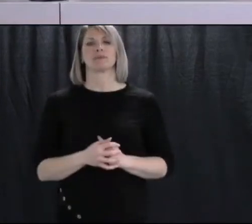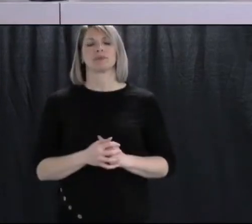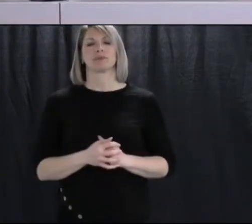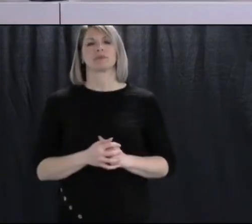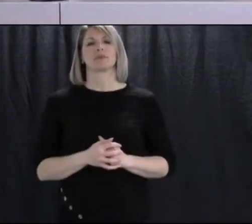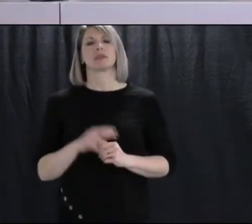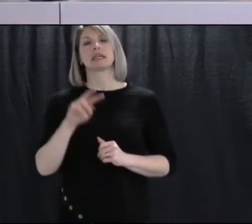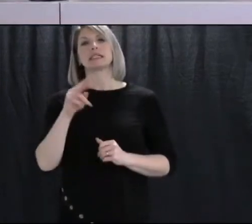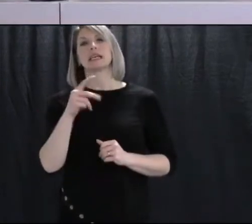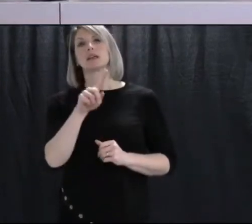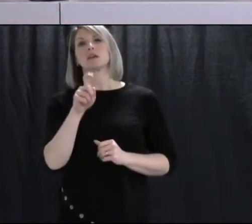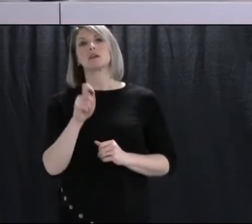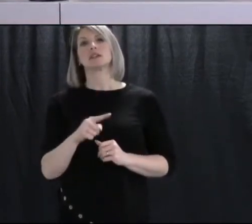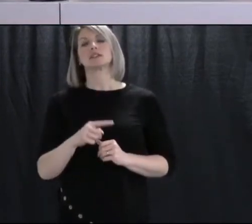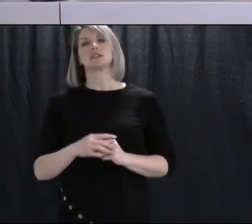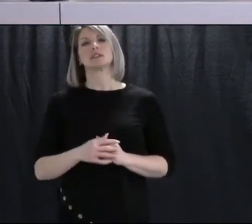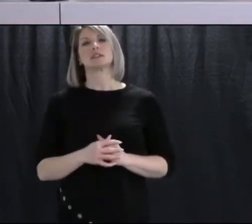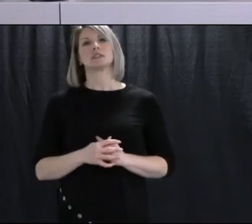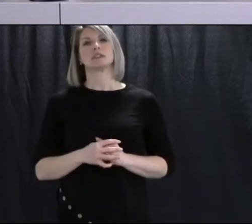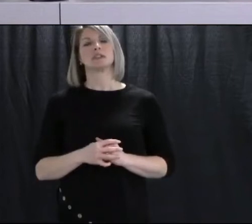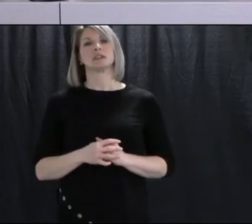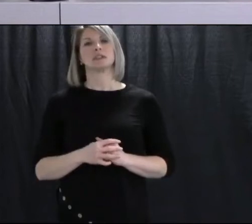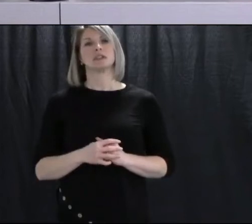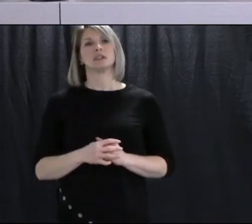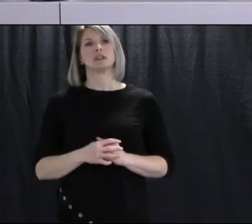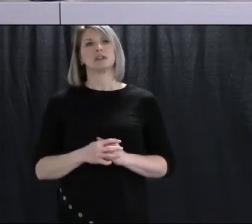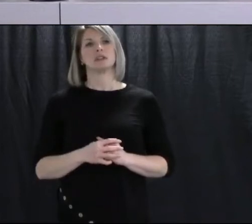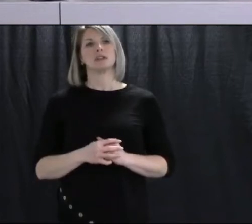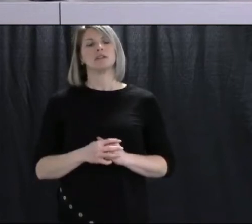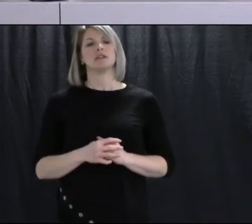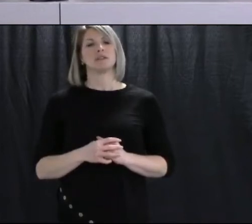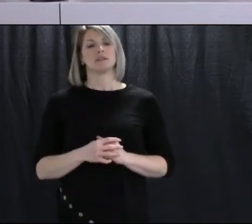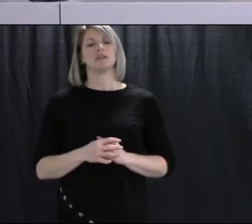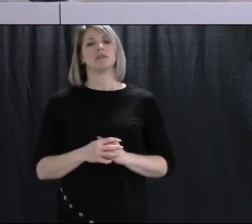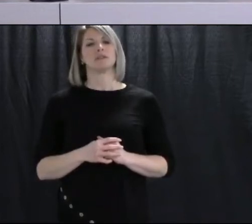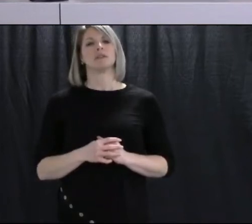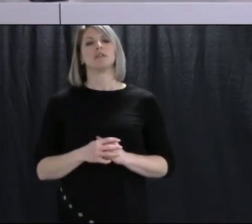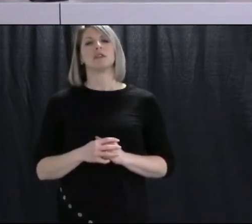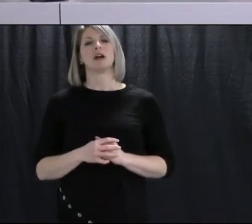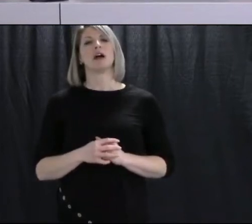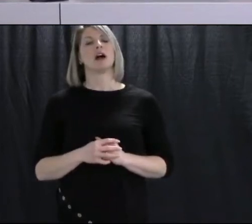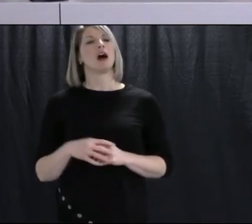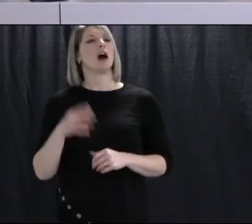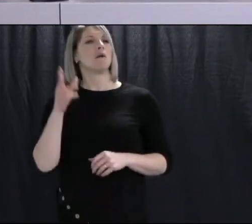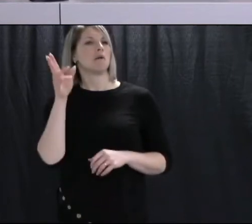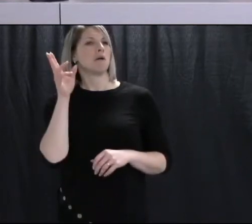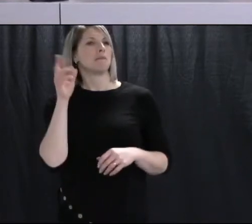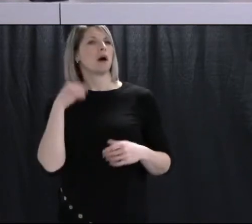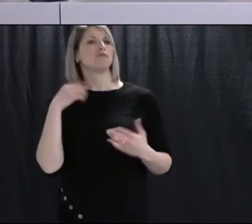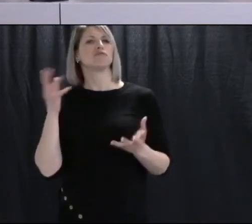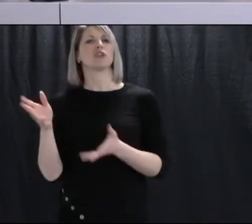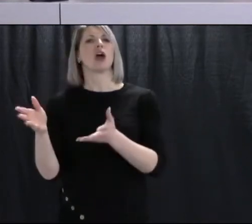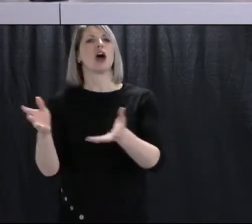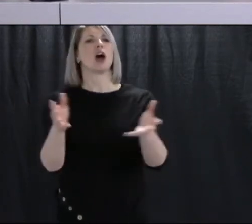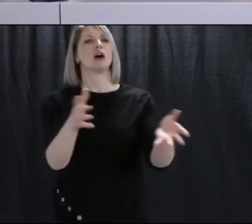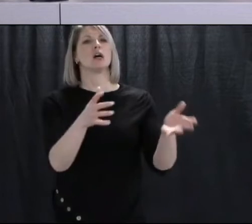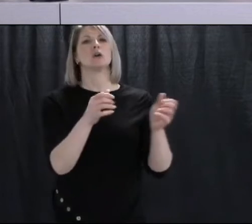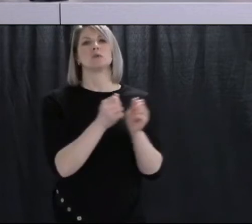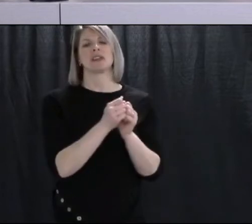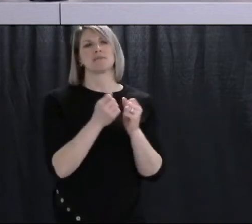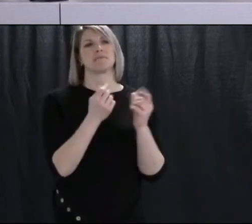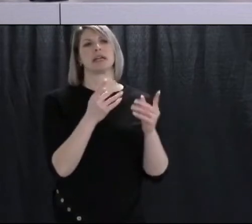that, not to sound not effective, but I think talking to people, there's a great sense of comfort.